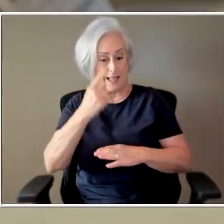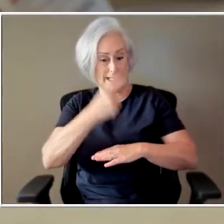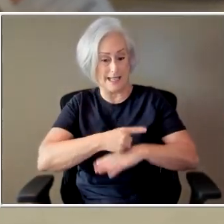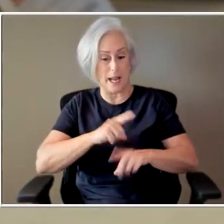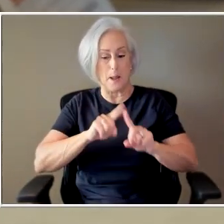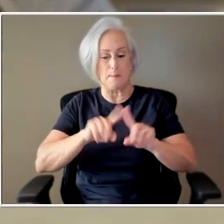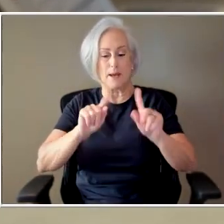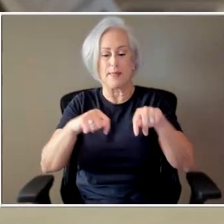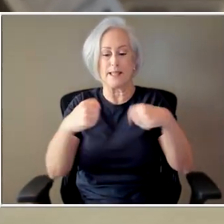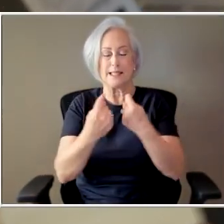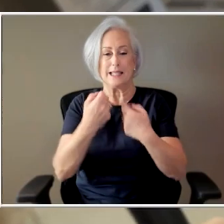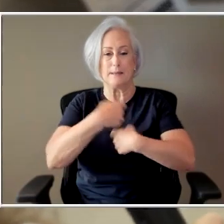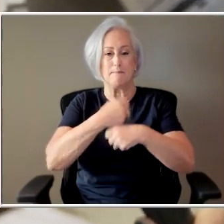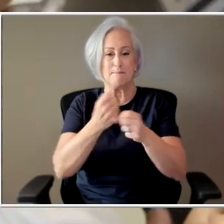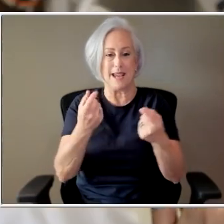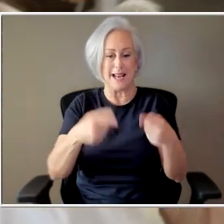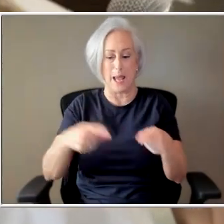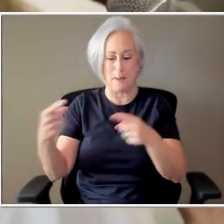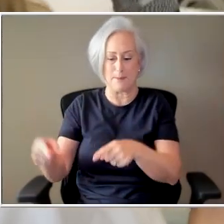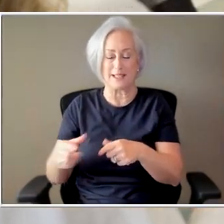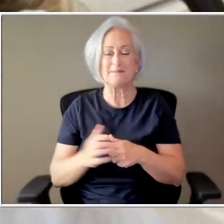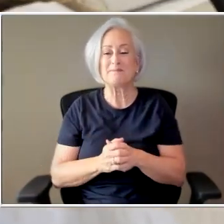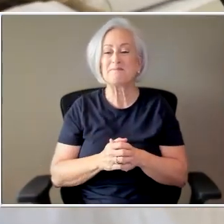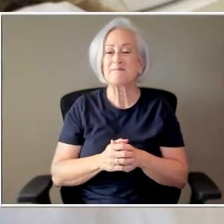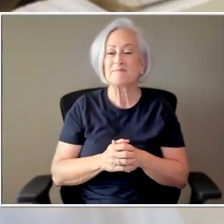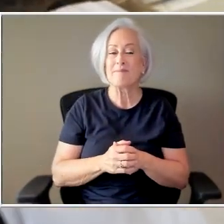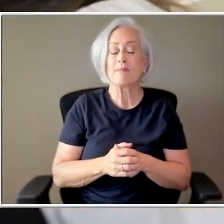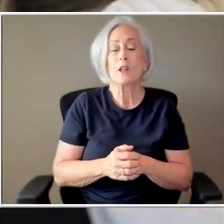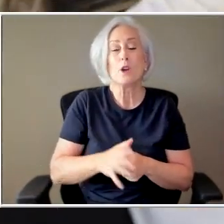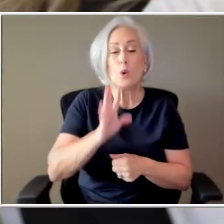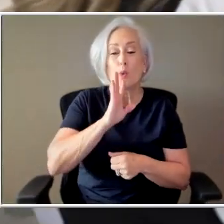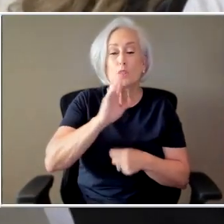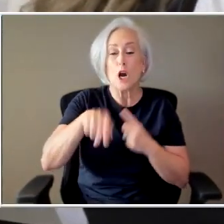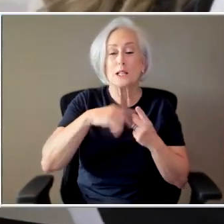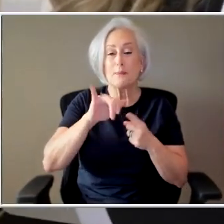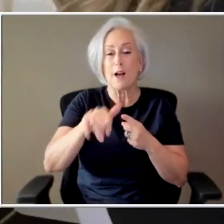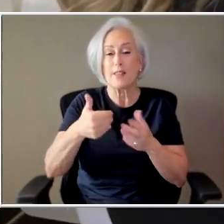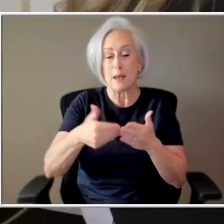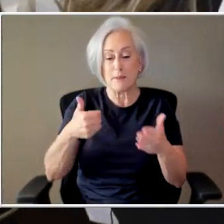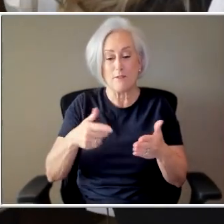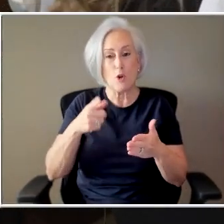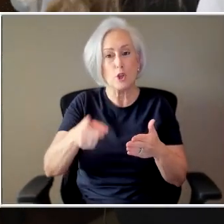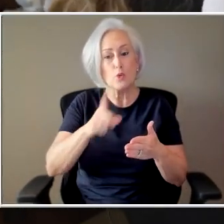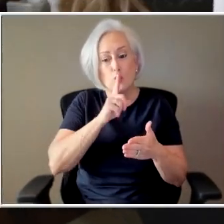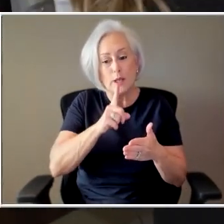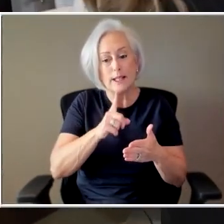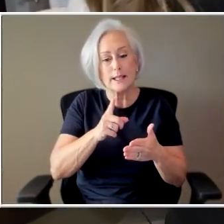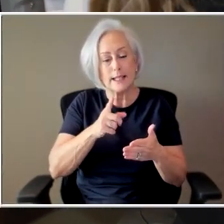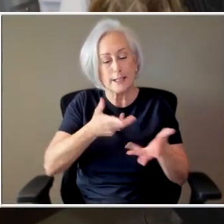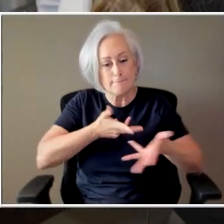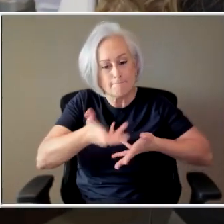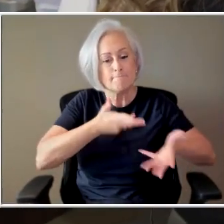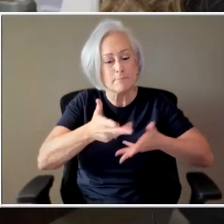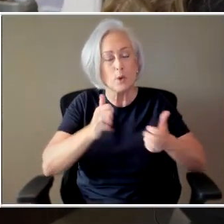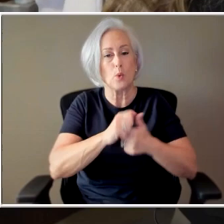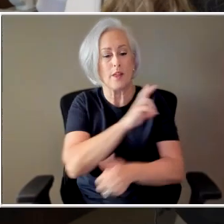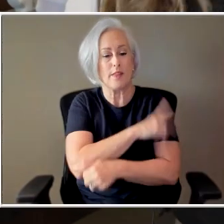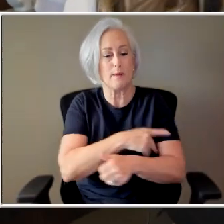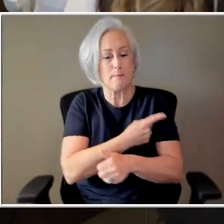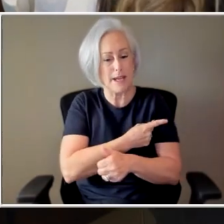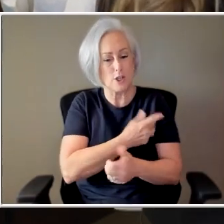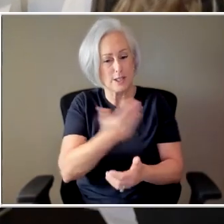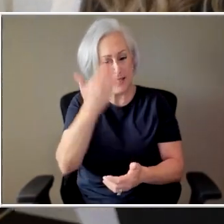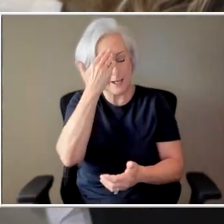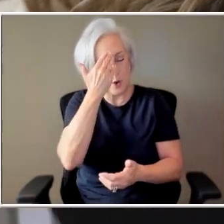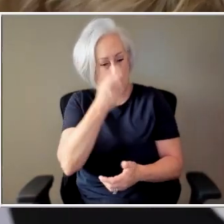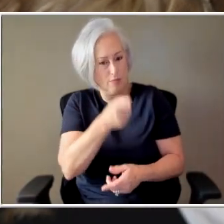whole day happen. And we were talking about this earlier. You guys really get to know these patients up here. It's a special relationship. It is a really special relationship.